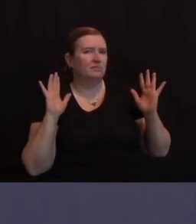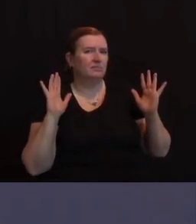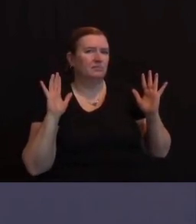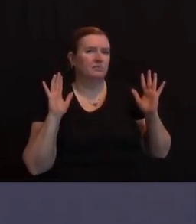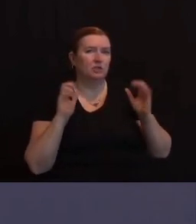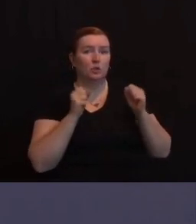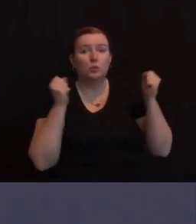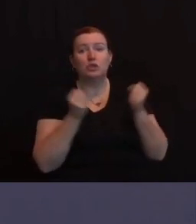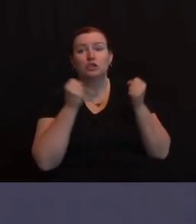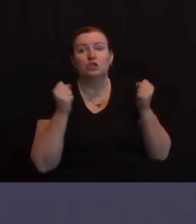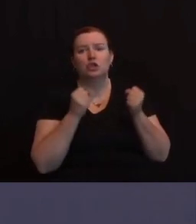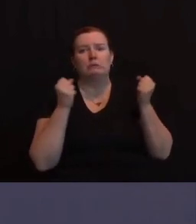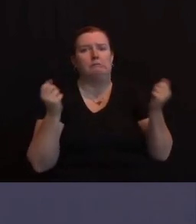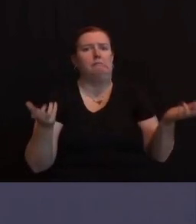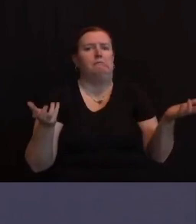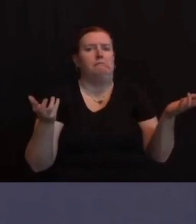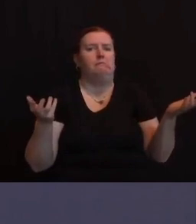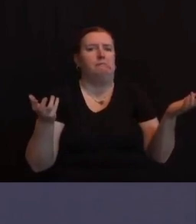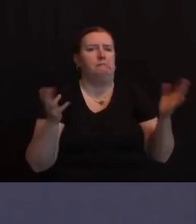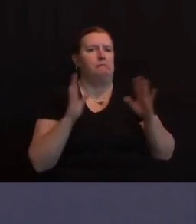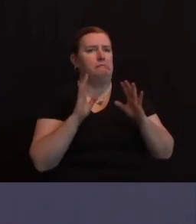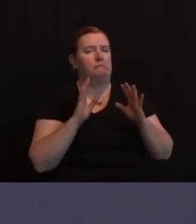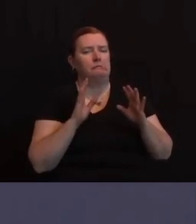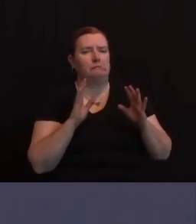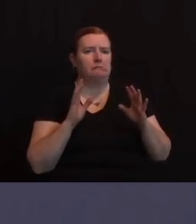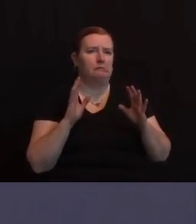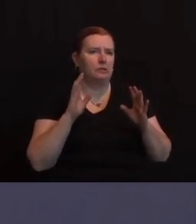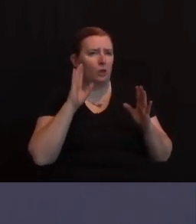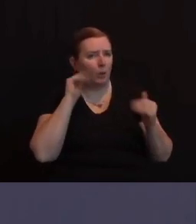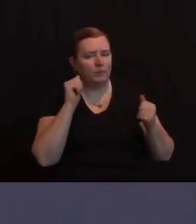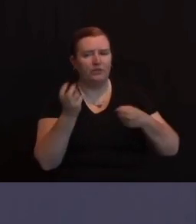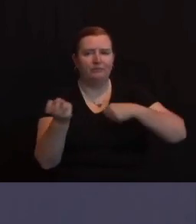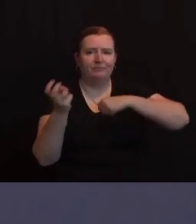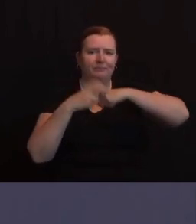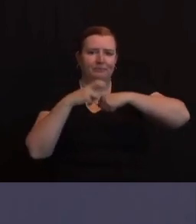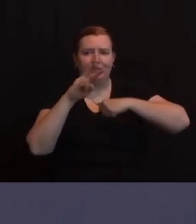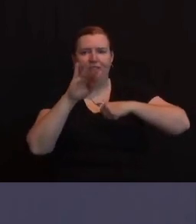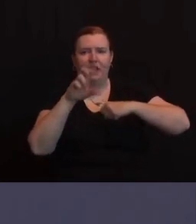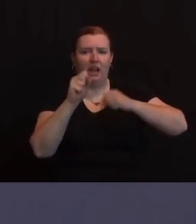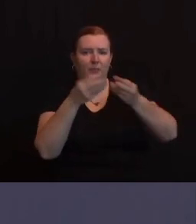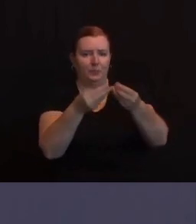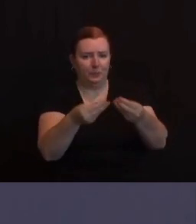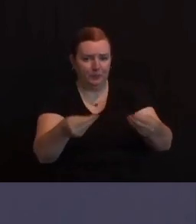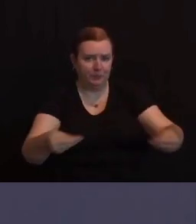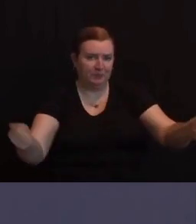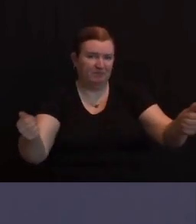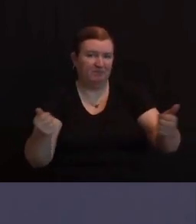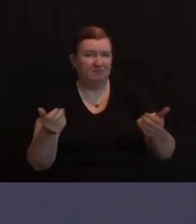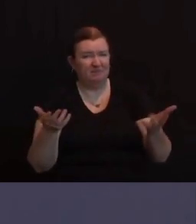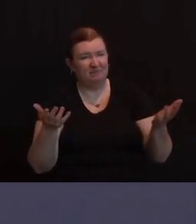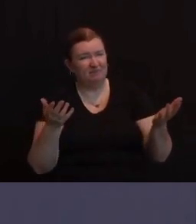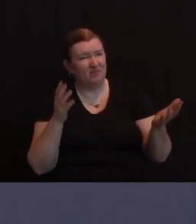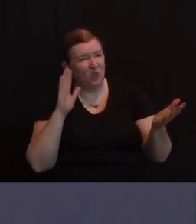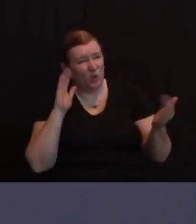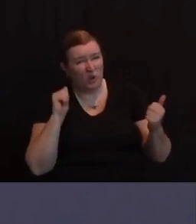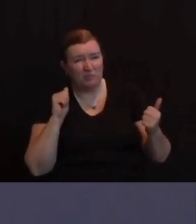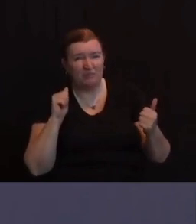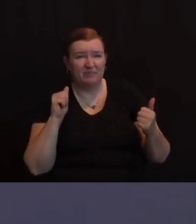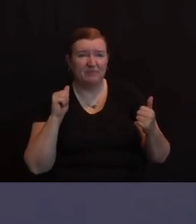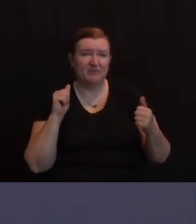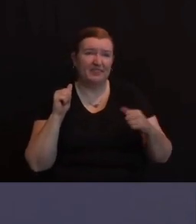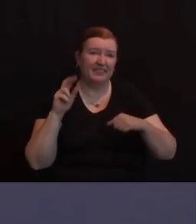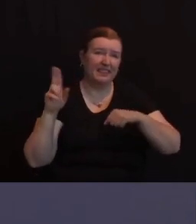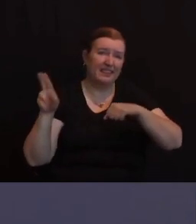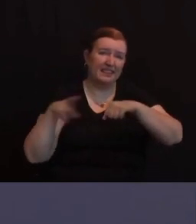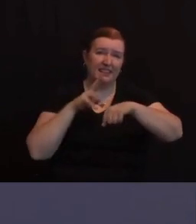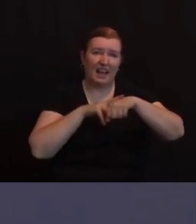God, this virus has been beaten to the ground, that we've got national policies that have mentioned that we're not relying